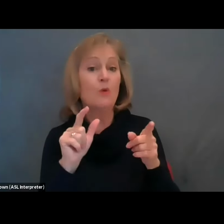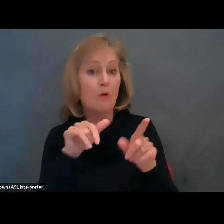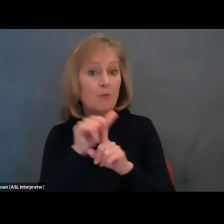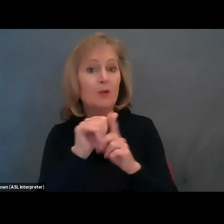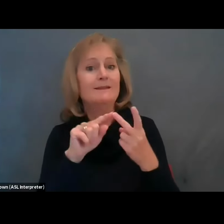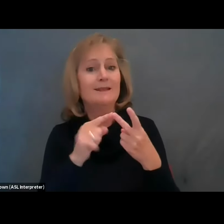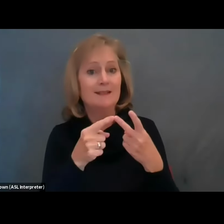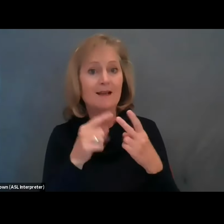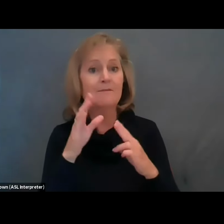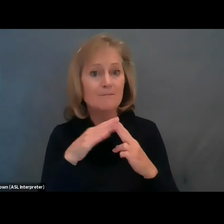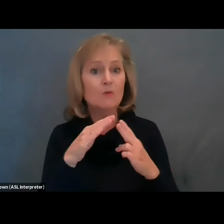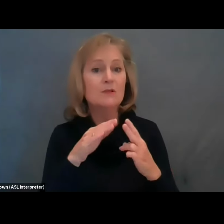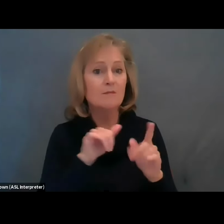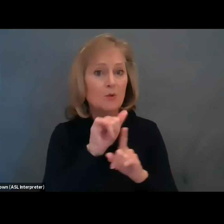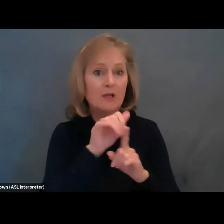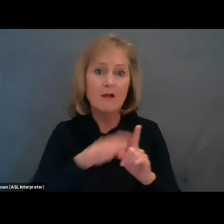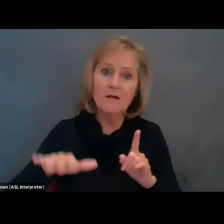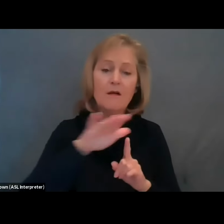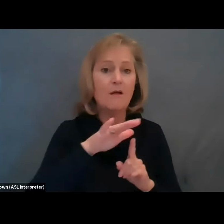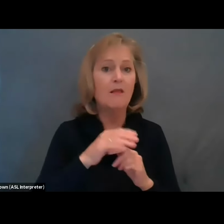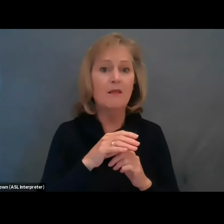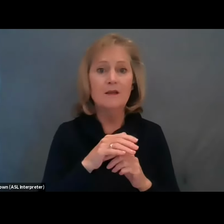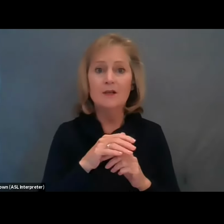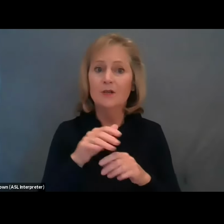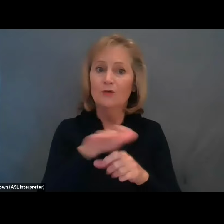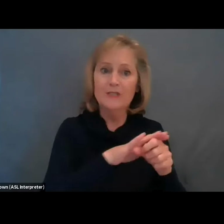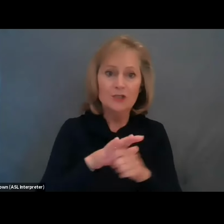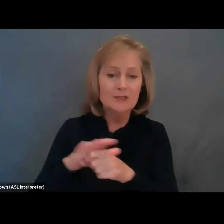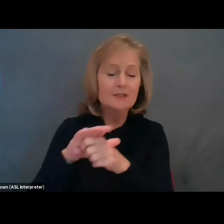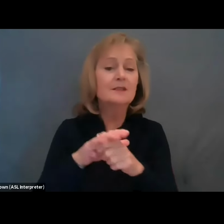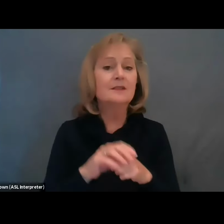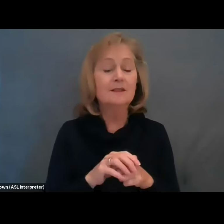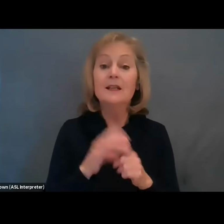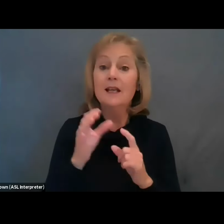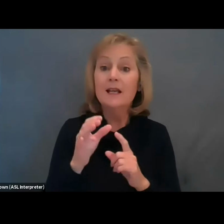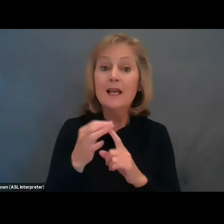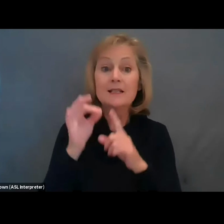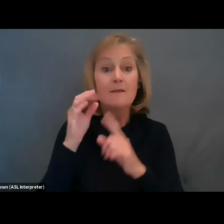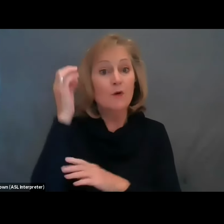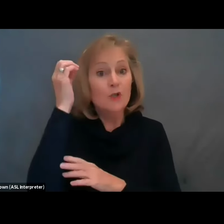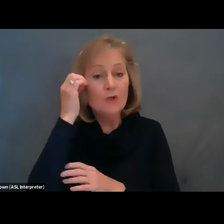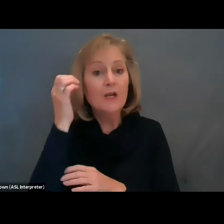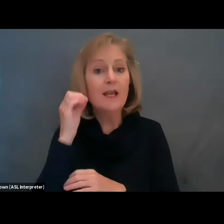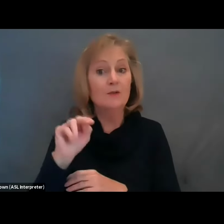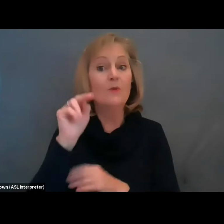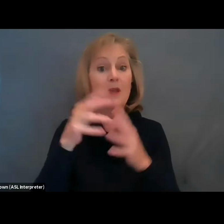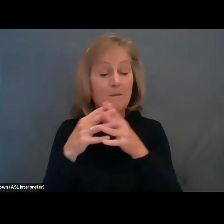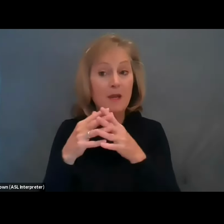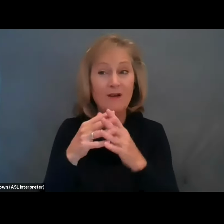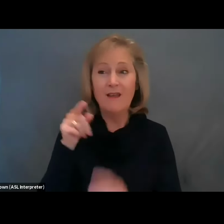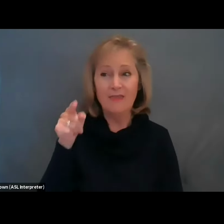second most frequent type of bullying across all regions, except for Europe and North America,